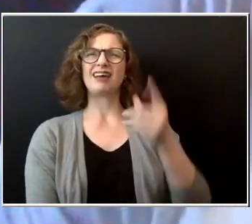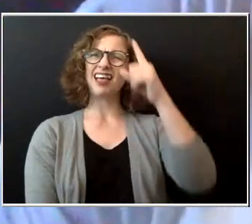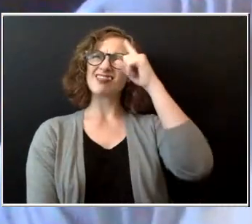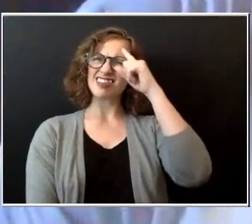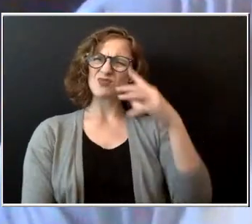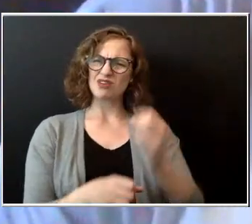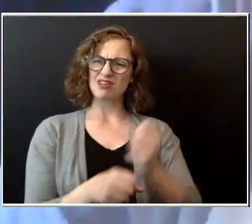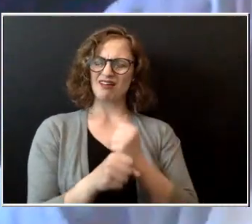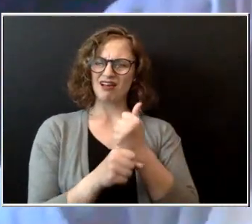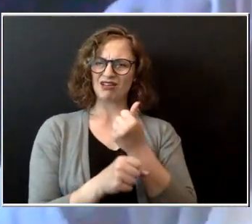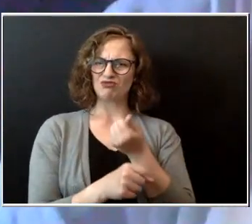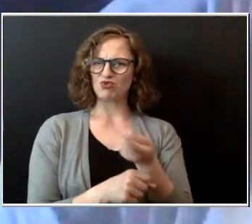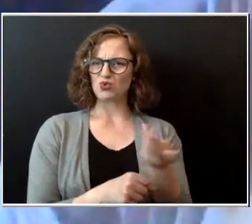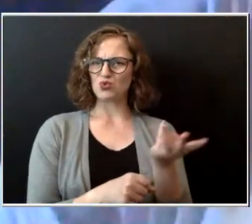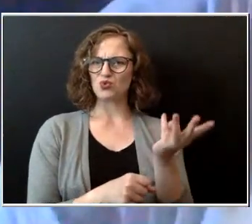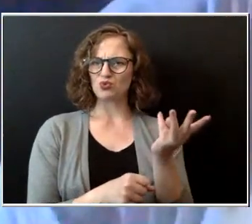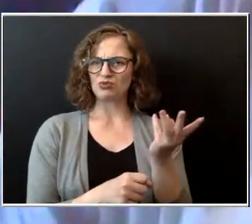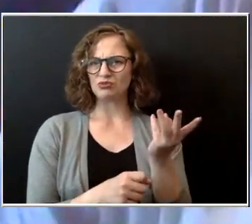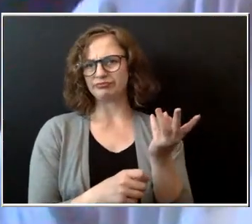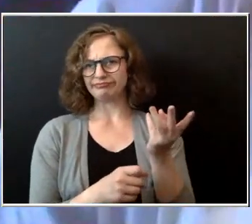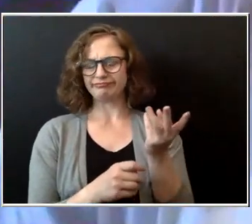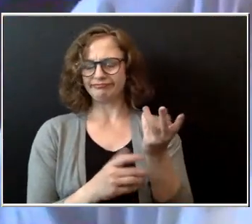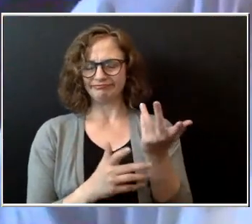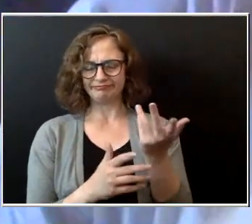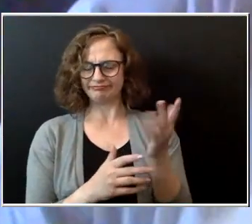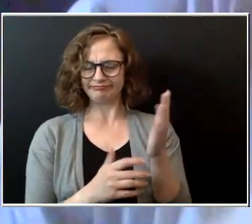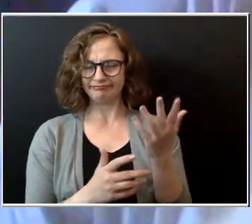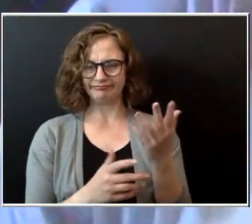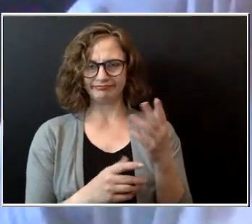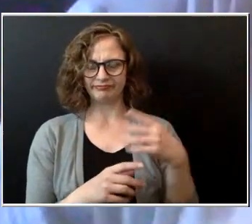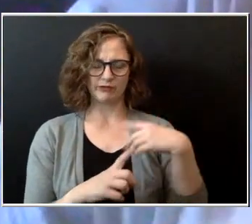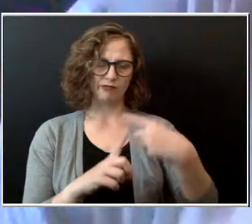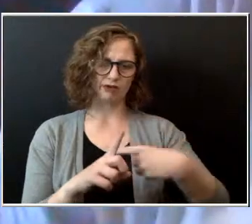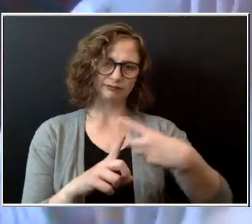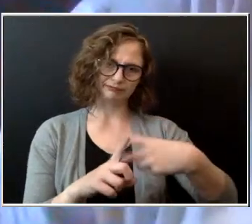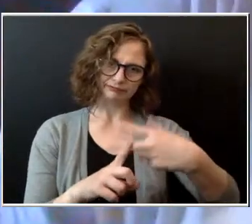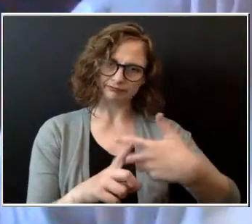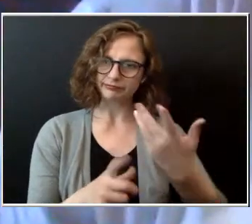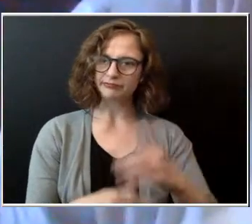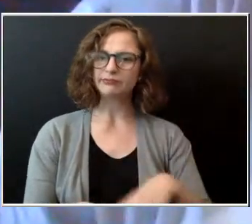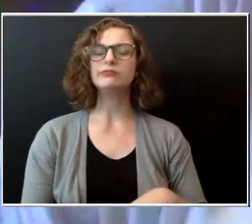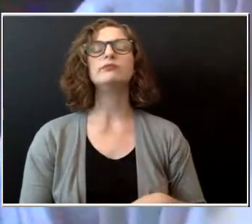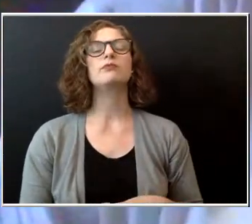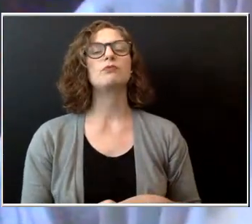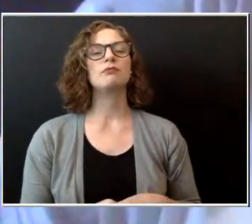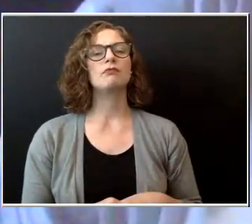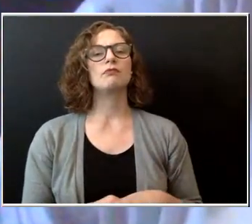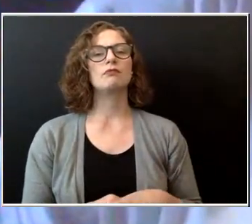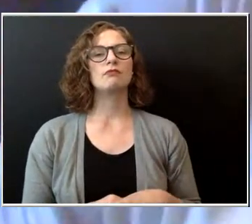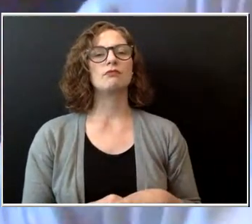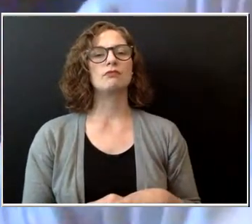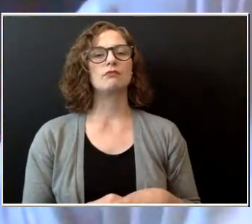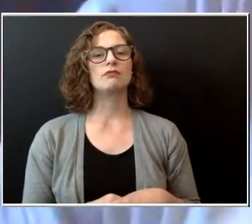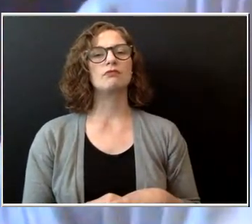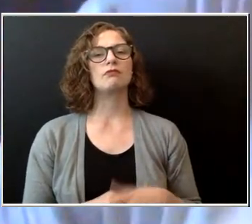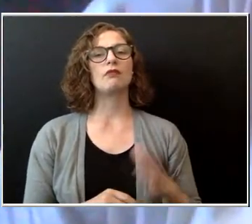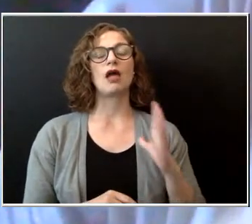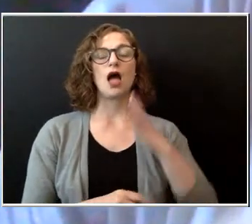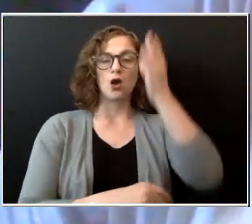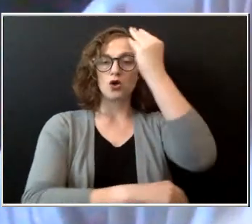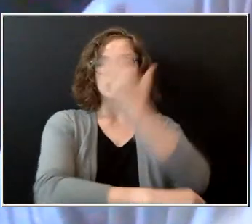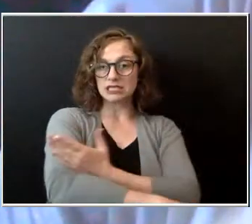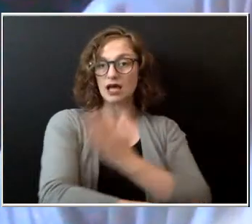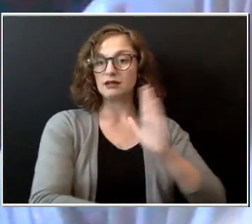a couple of months. And I think I actually got a letter home from our son's school in his book